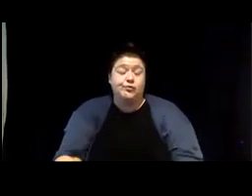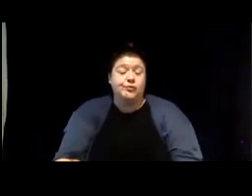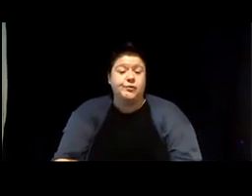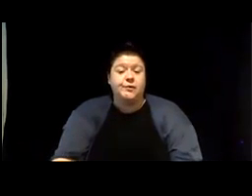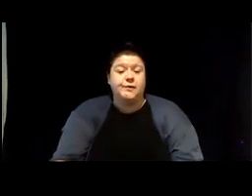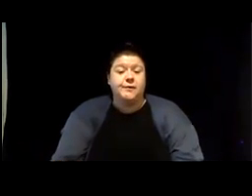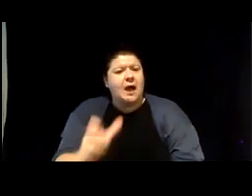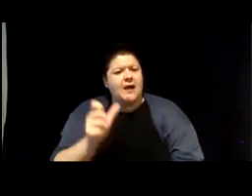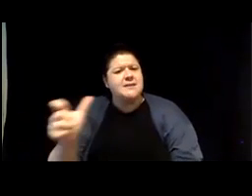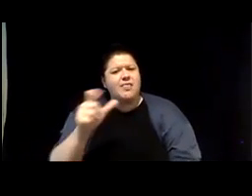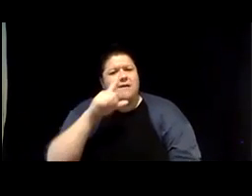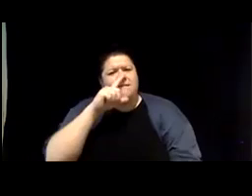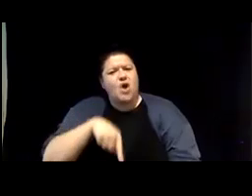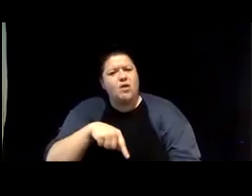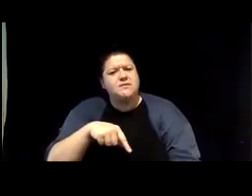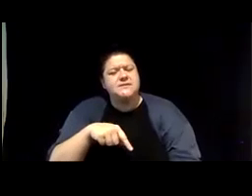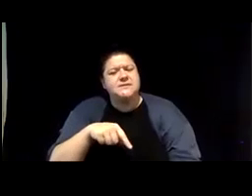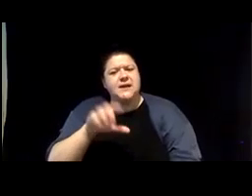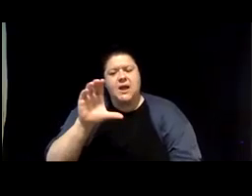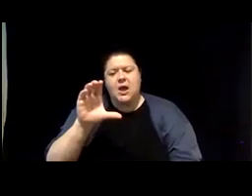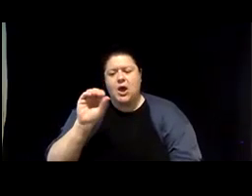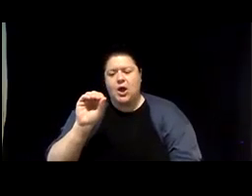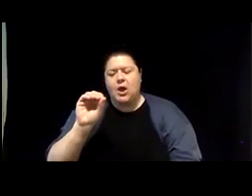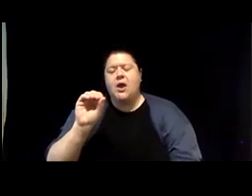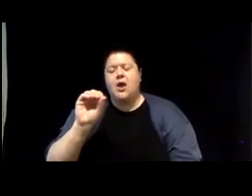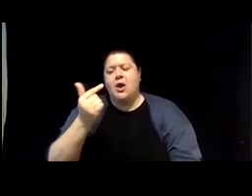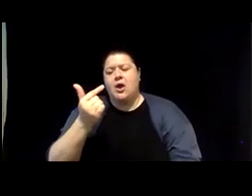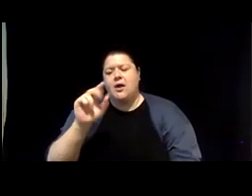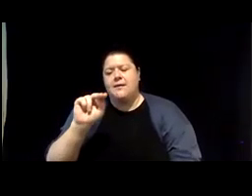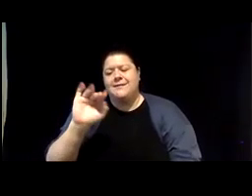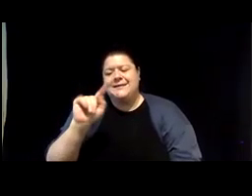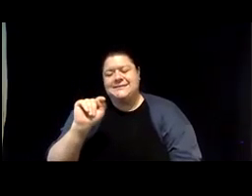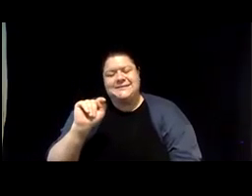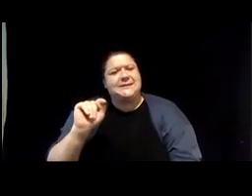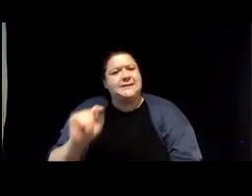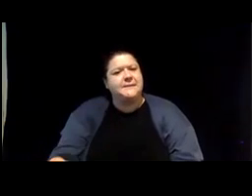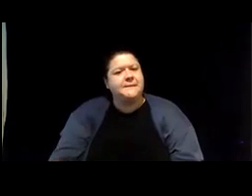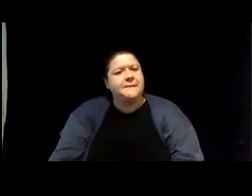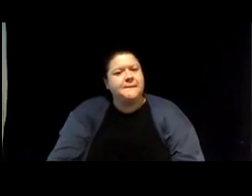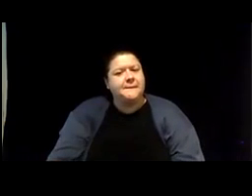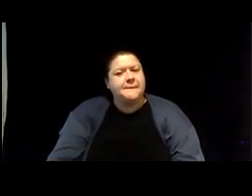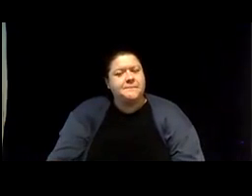What's another false cognate? God, I had a whole list of them.